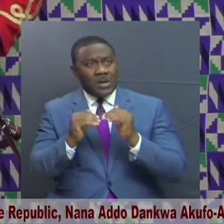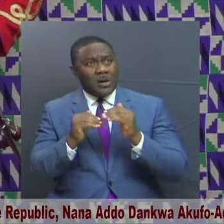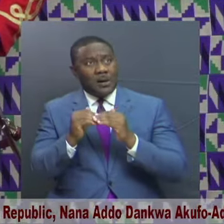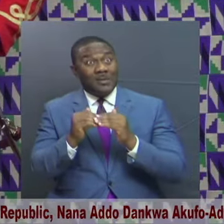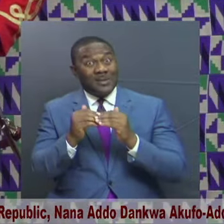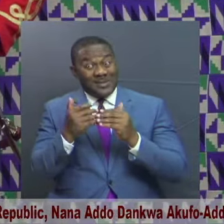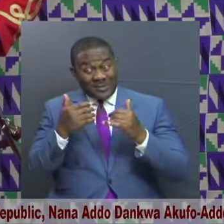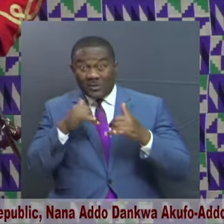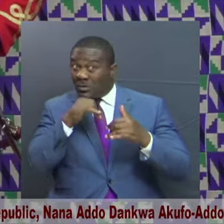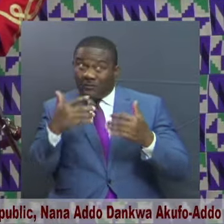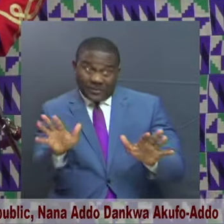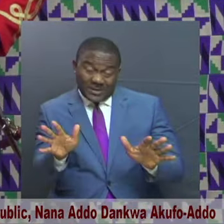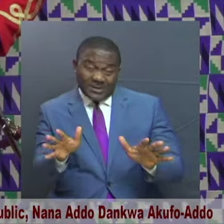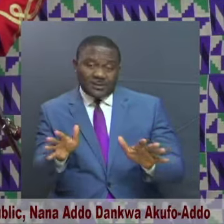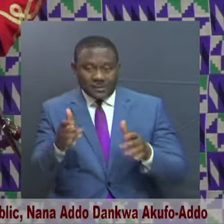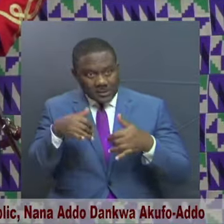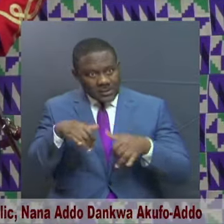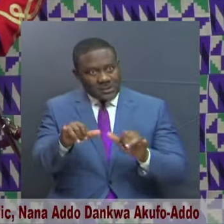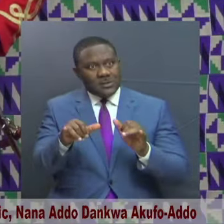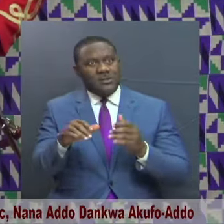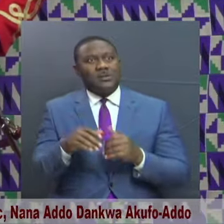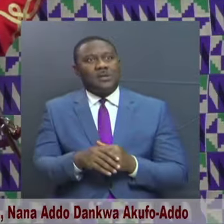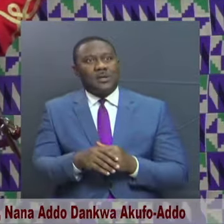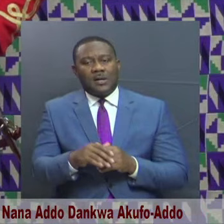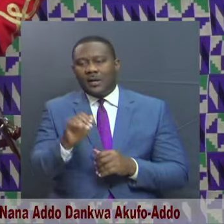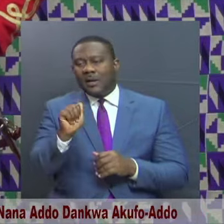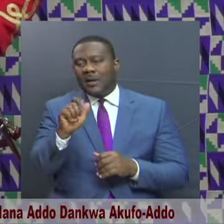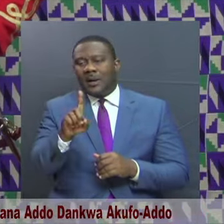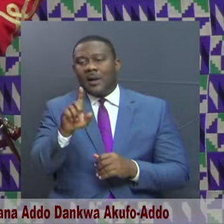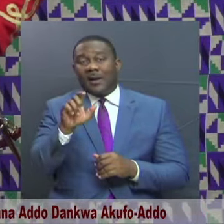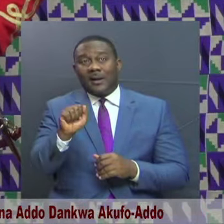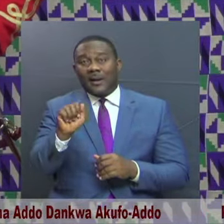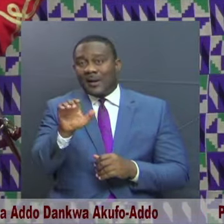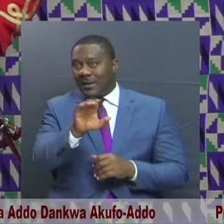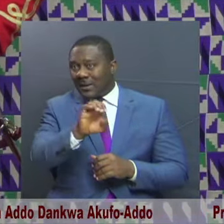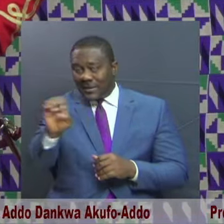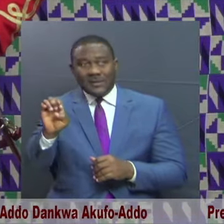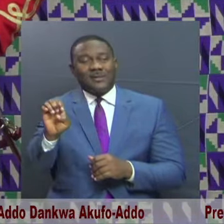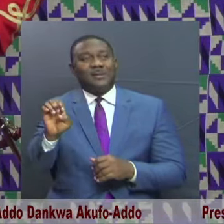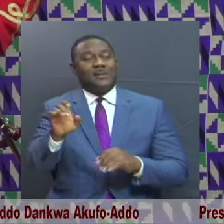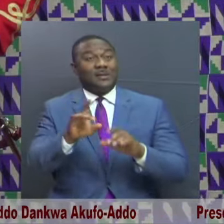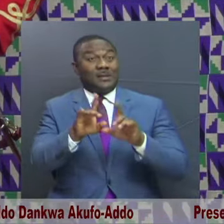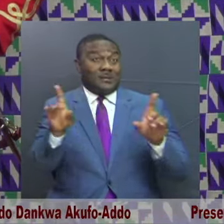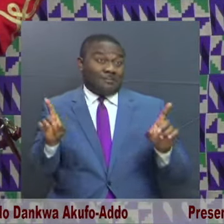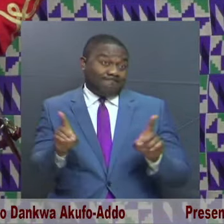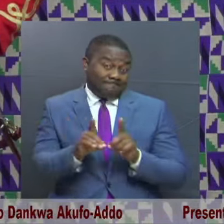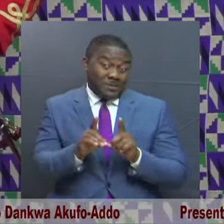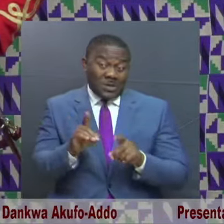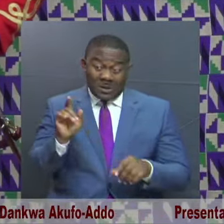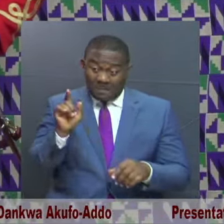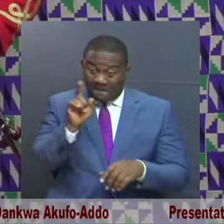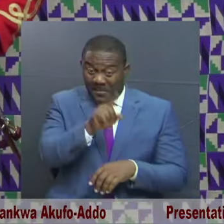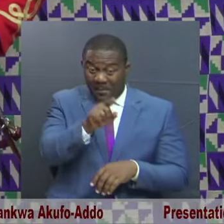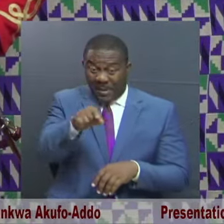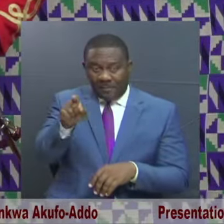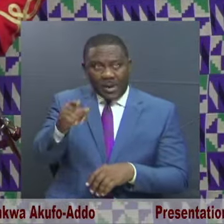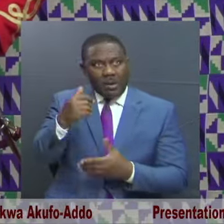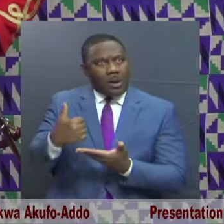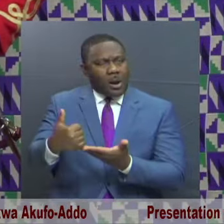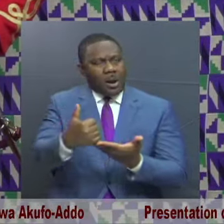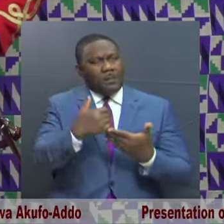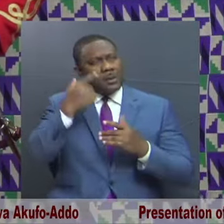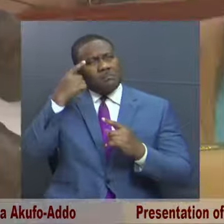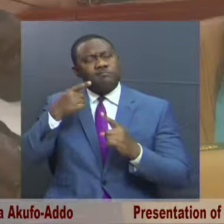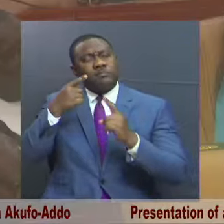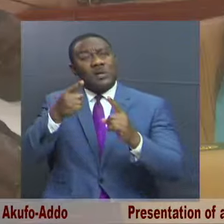electrification program ongoing in the ad East District all of which will help us attain our Target